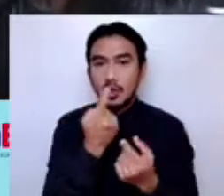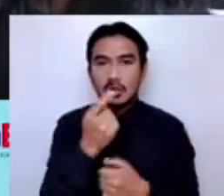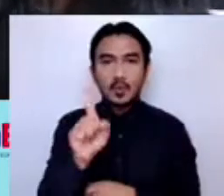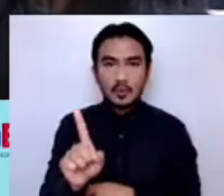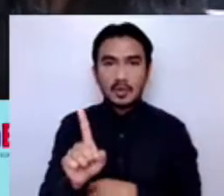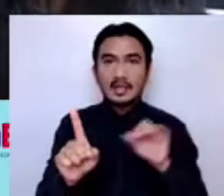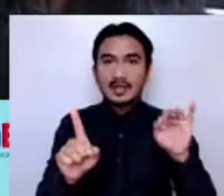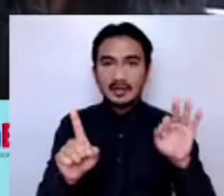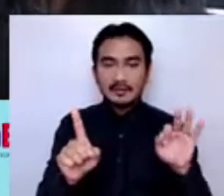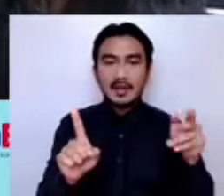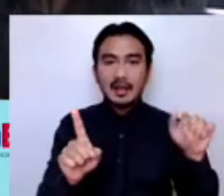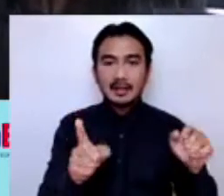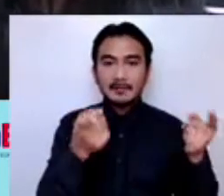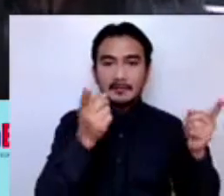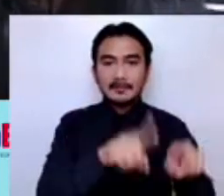allowed.